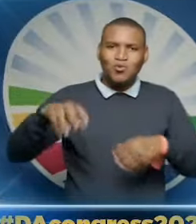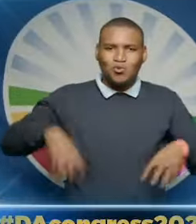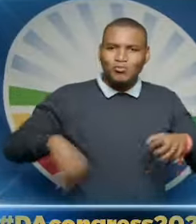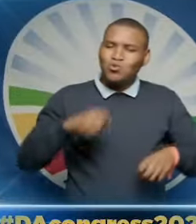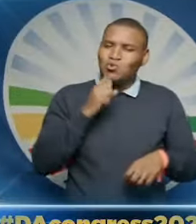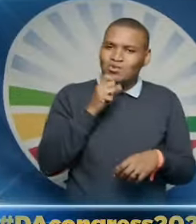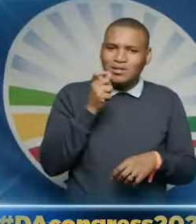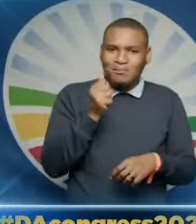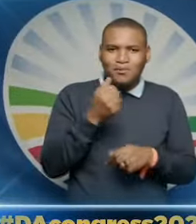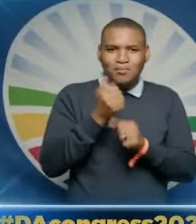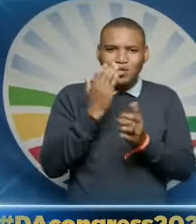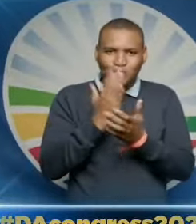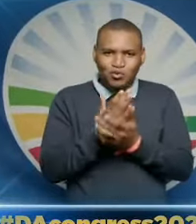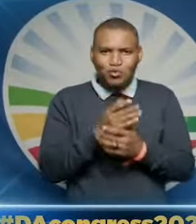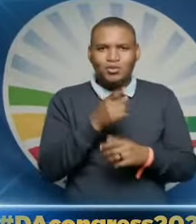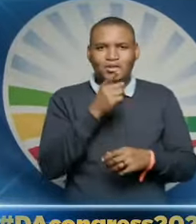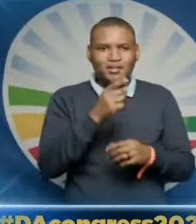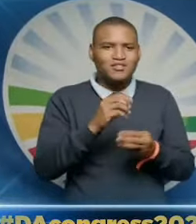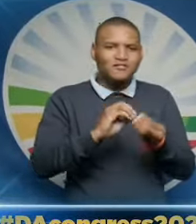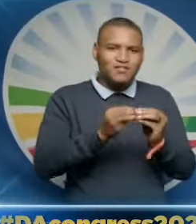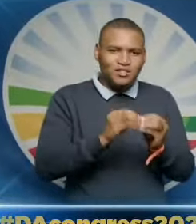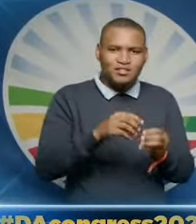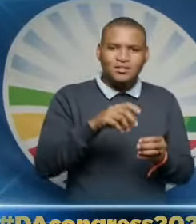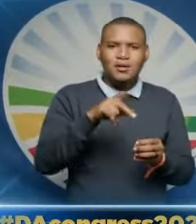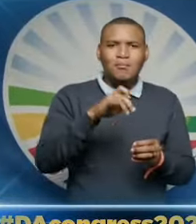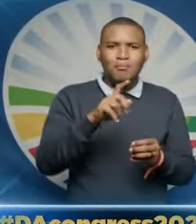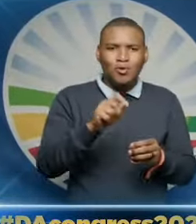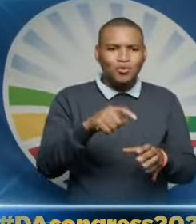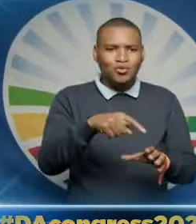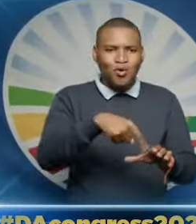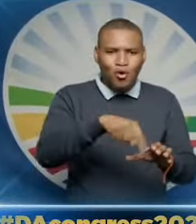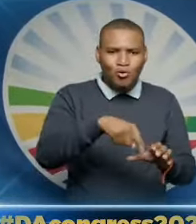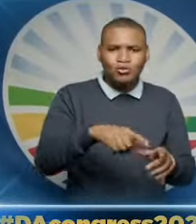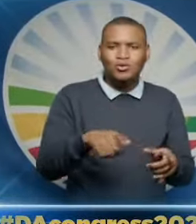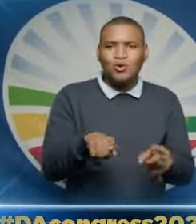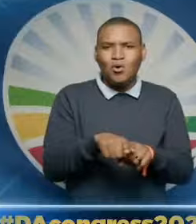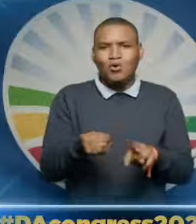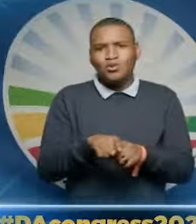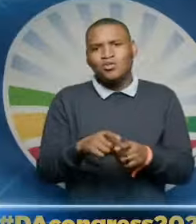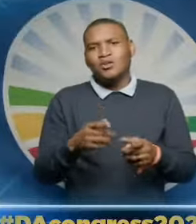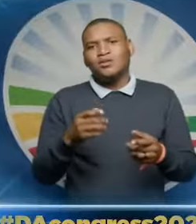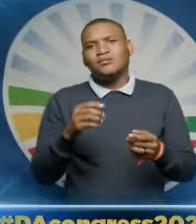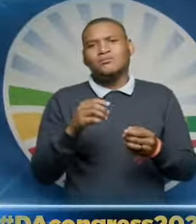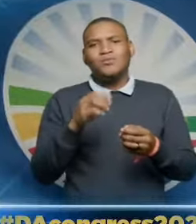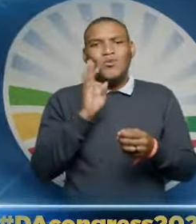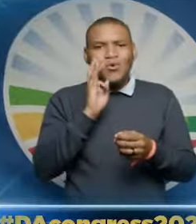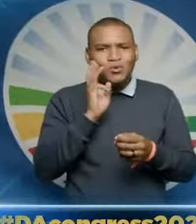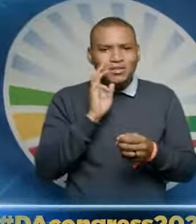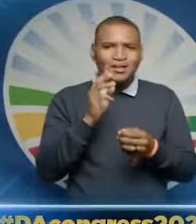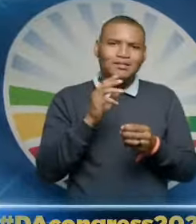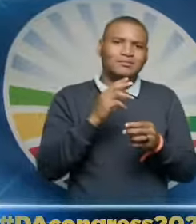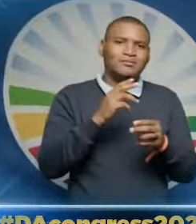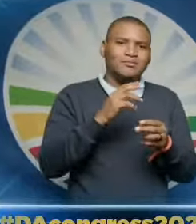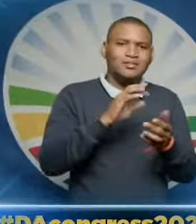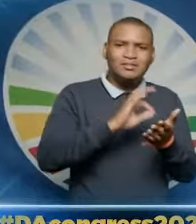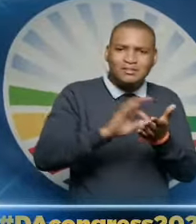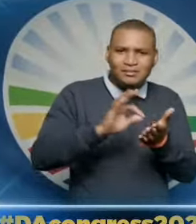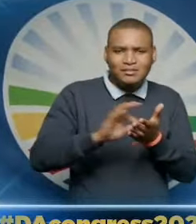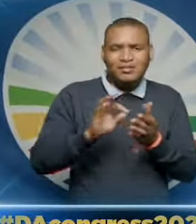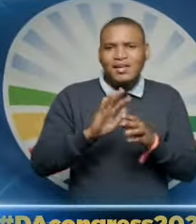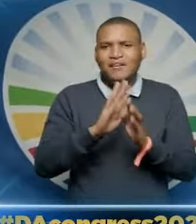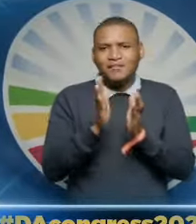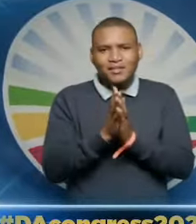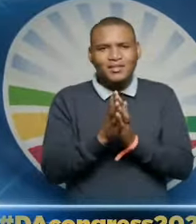money to make sure that there's filling of potholes, there's water, running water in our houses, sanitation is clean, and there's a creation of